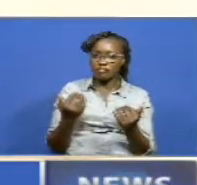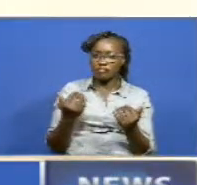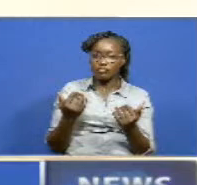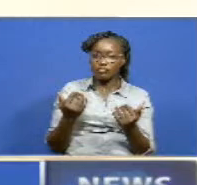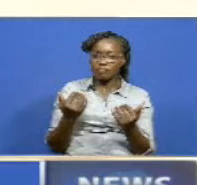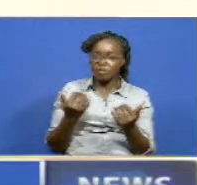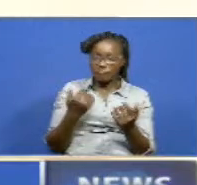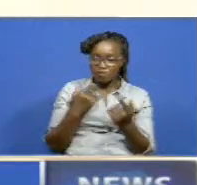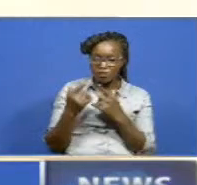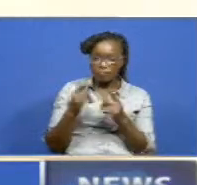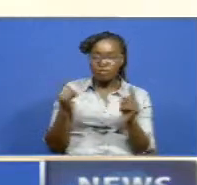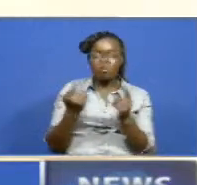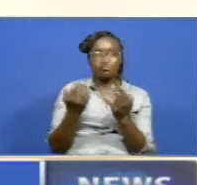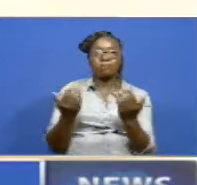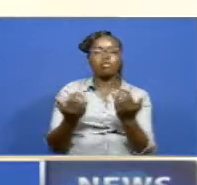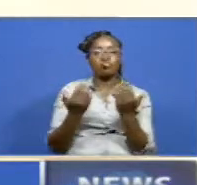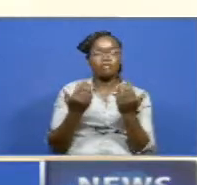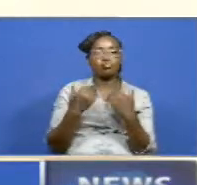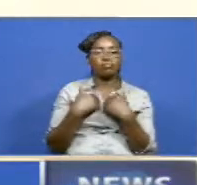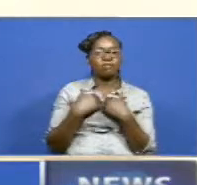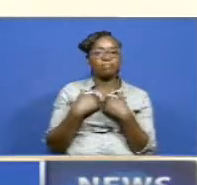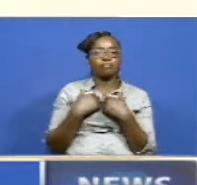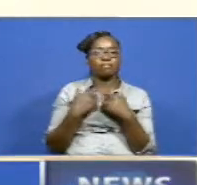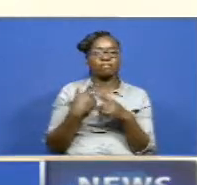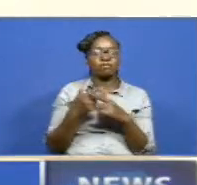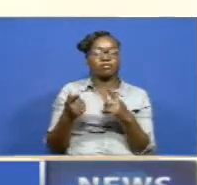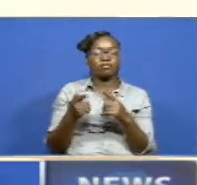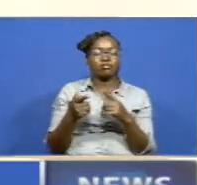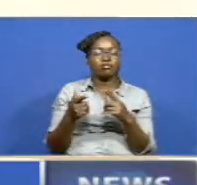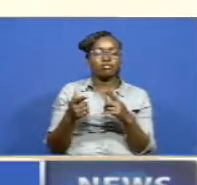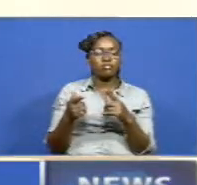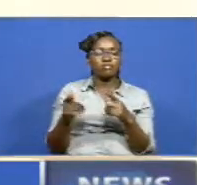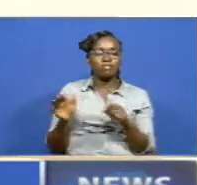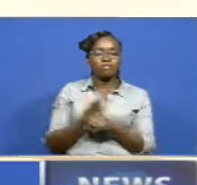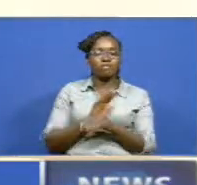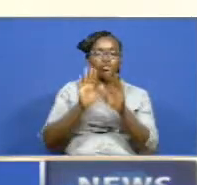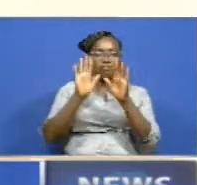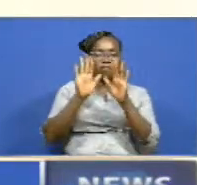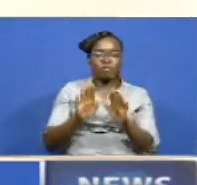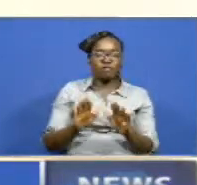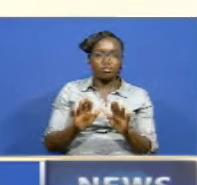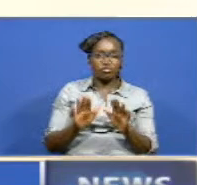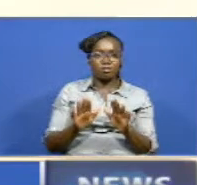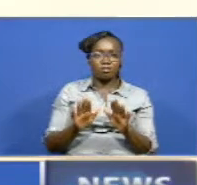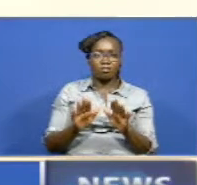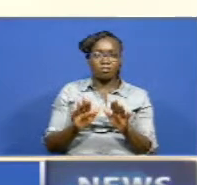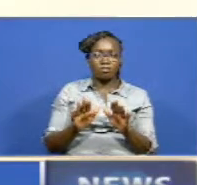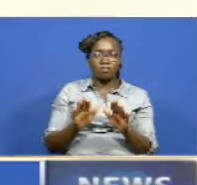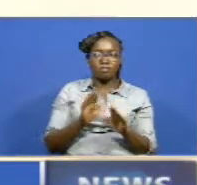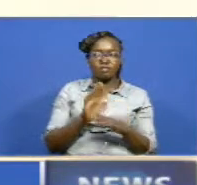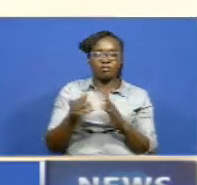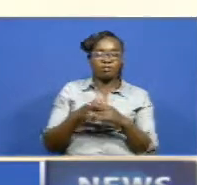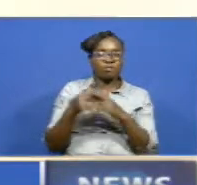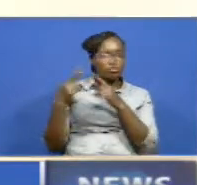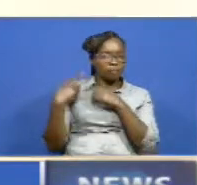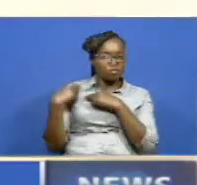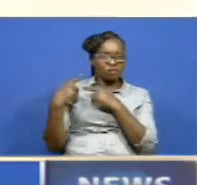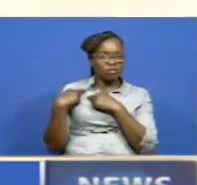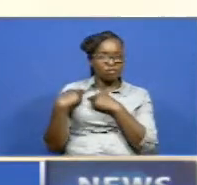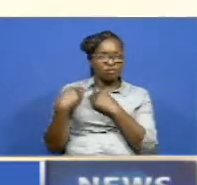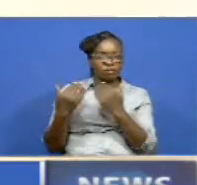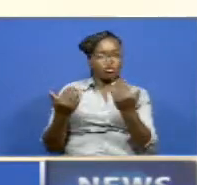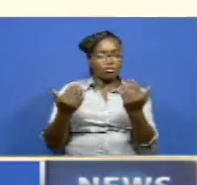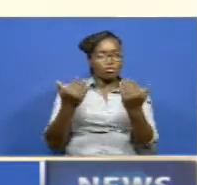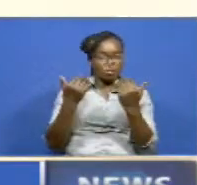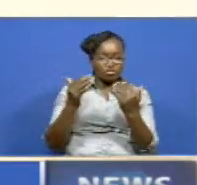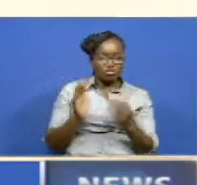we have in this country. The bottom line of going on air is that broadcasters owe a responsibility to their